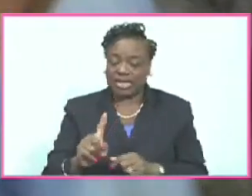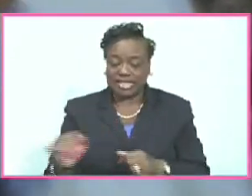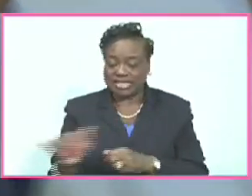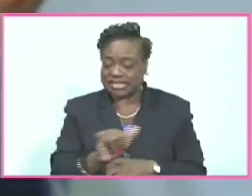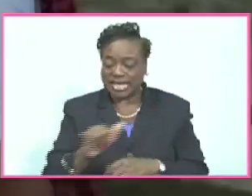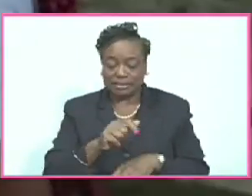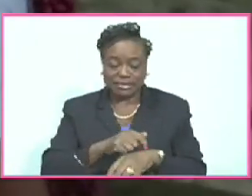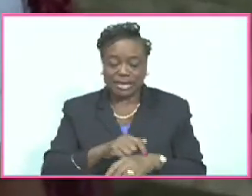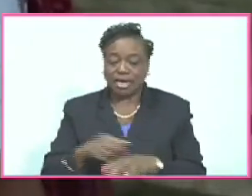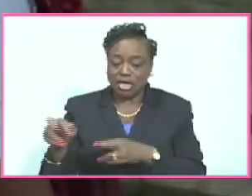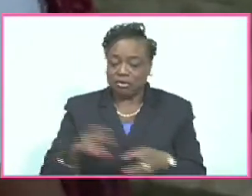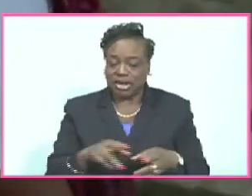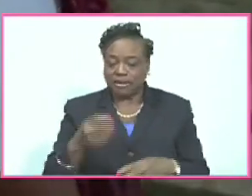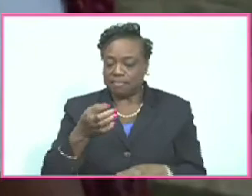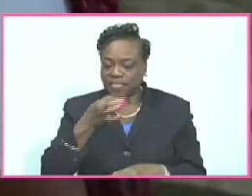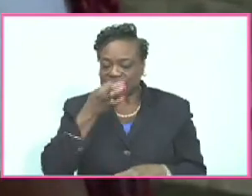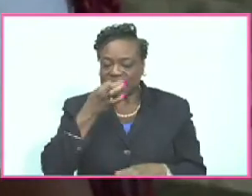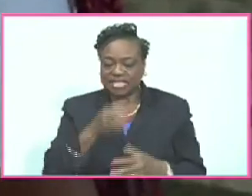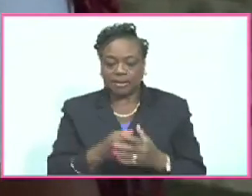so ready?